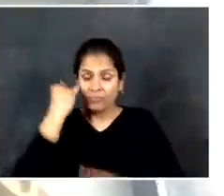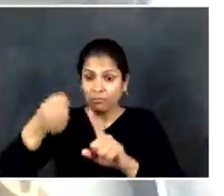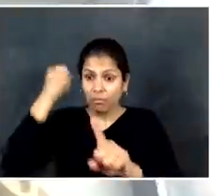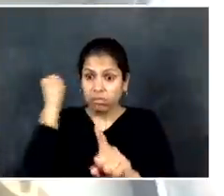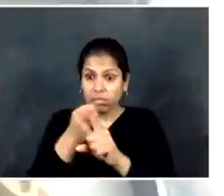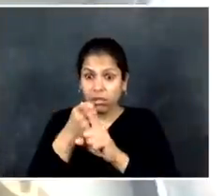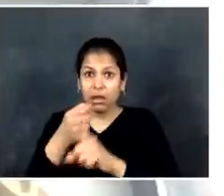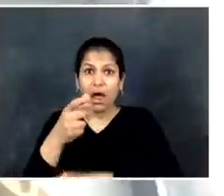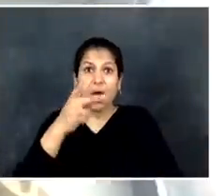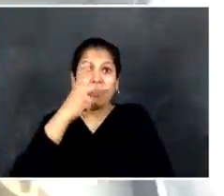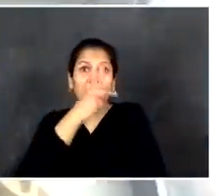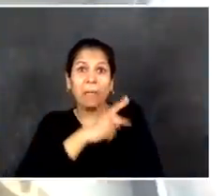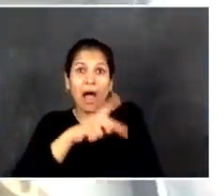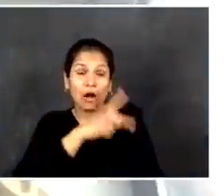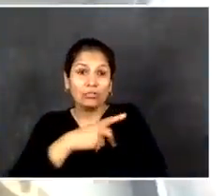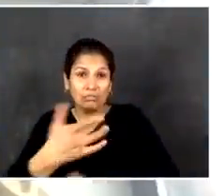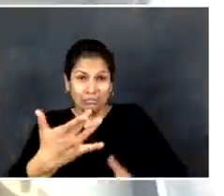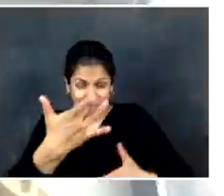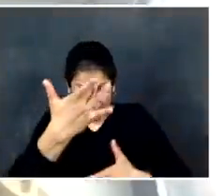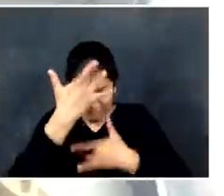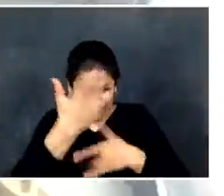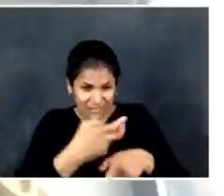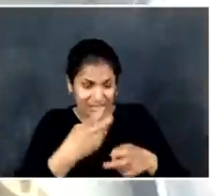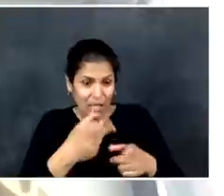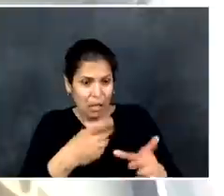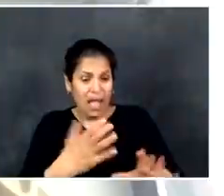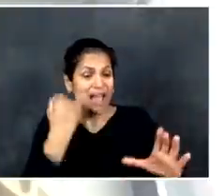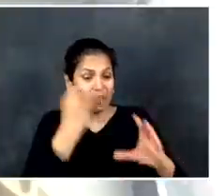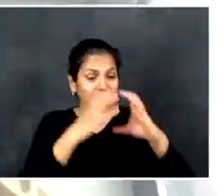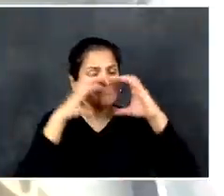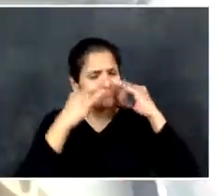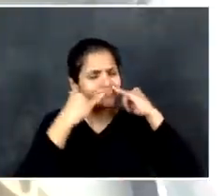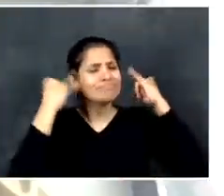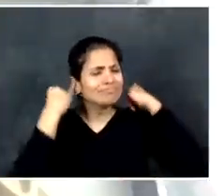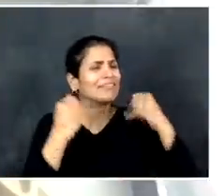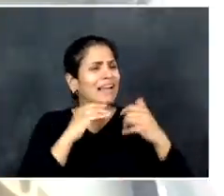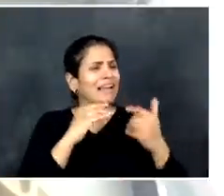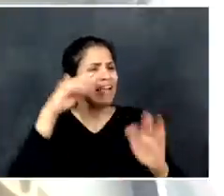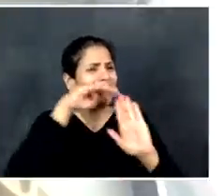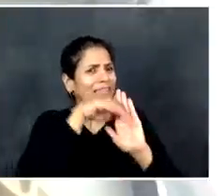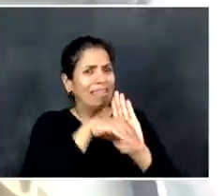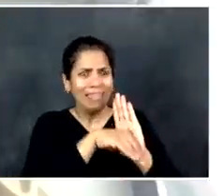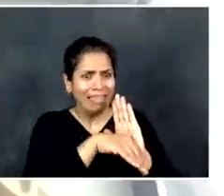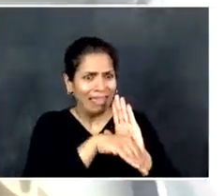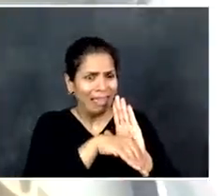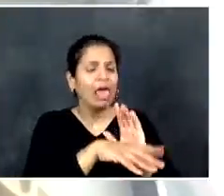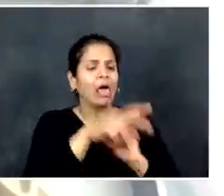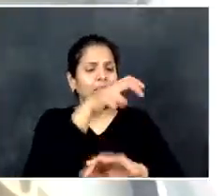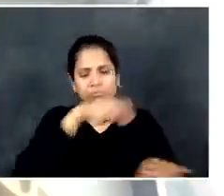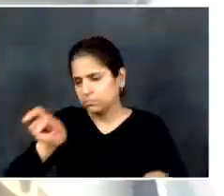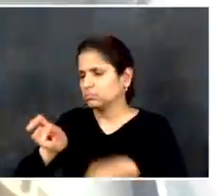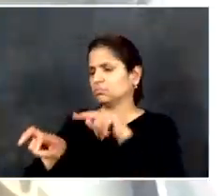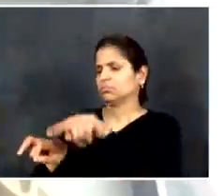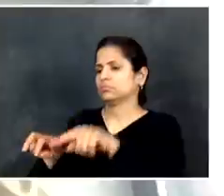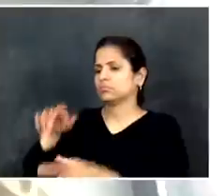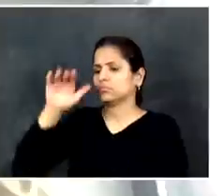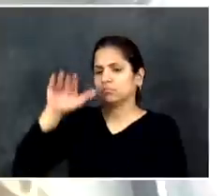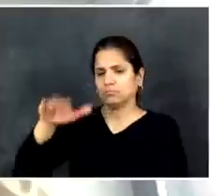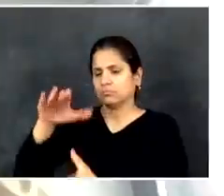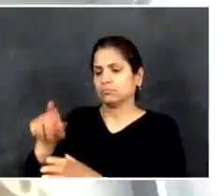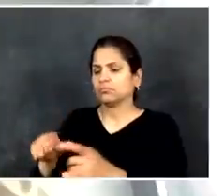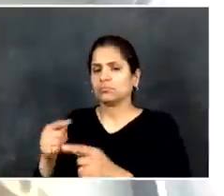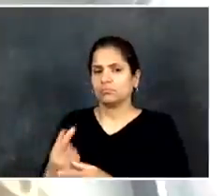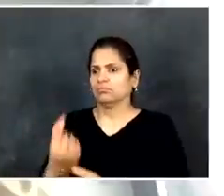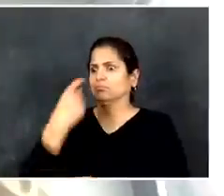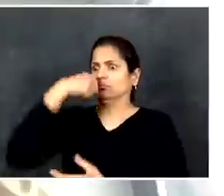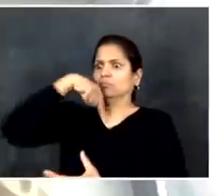I think when you see it, it will help. Most ventilators work by pushing oxygen through a tube